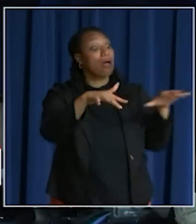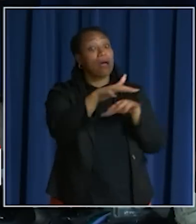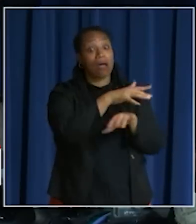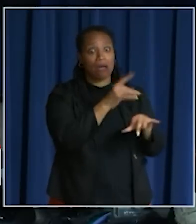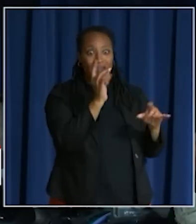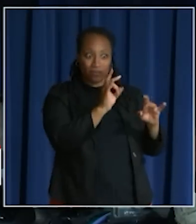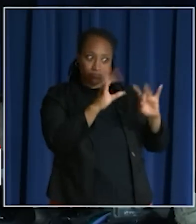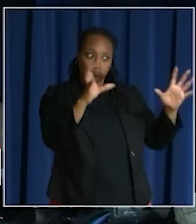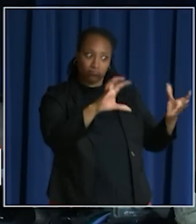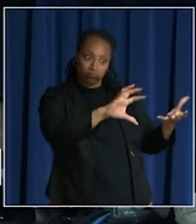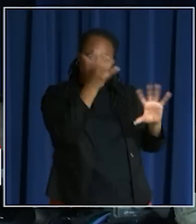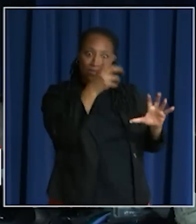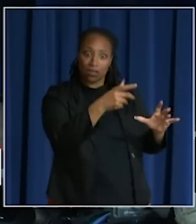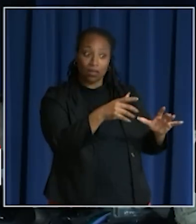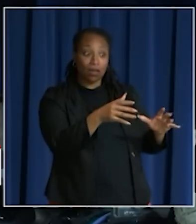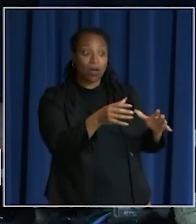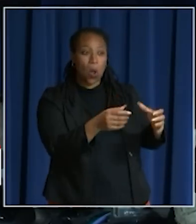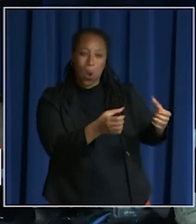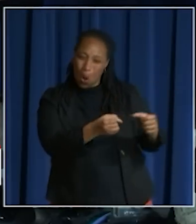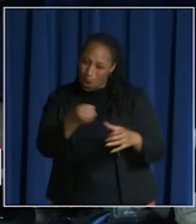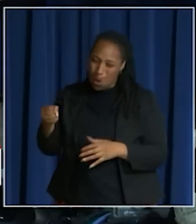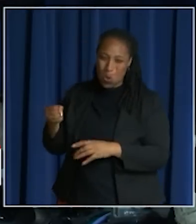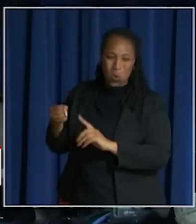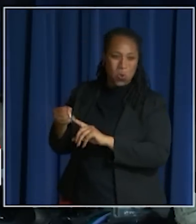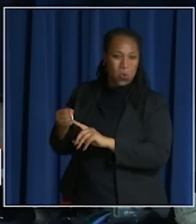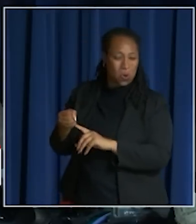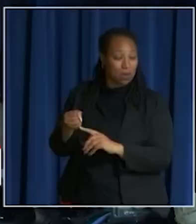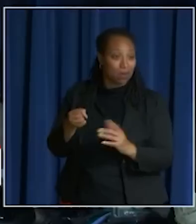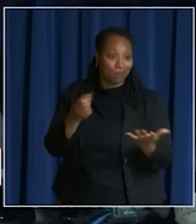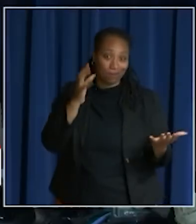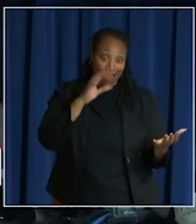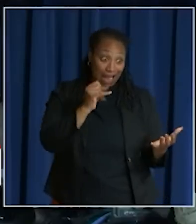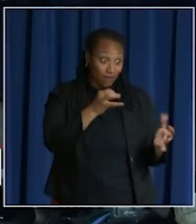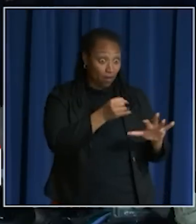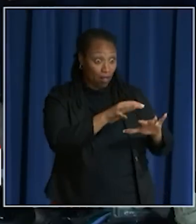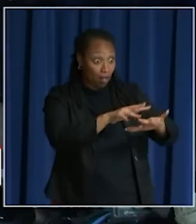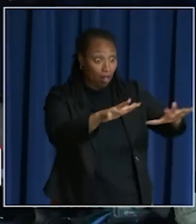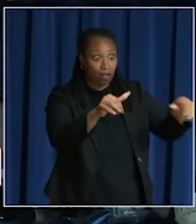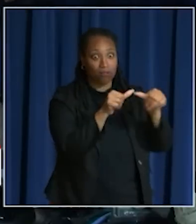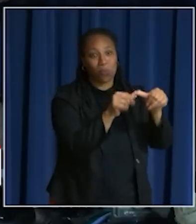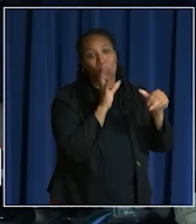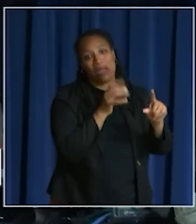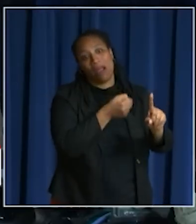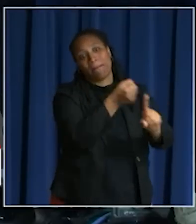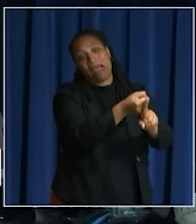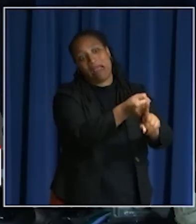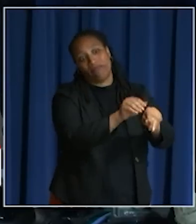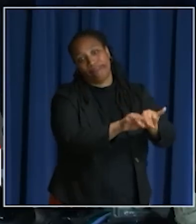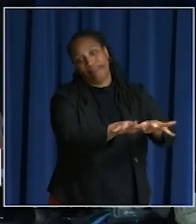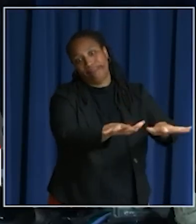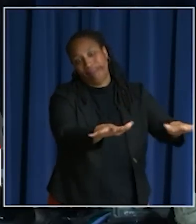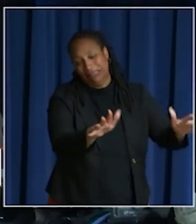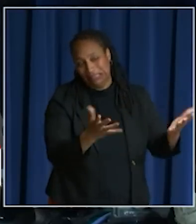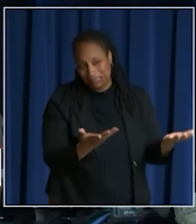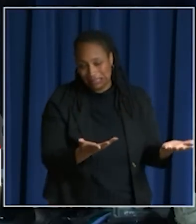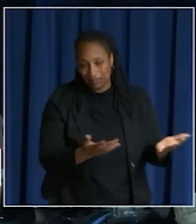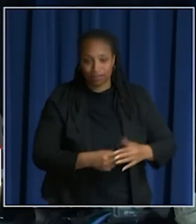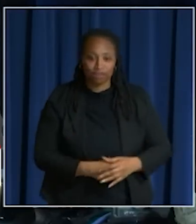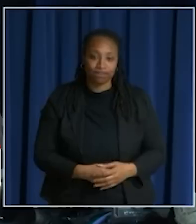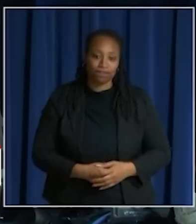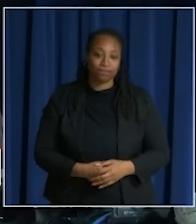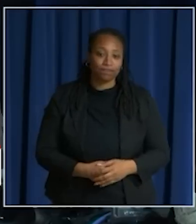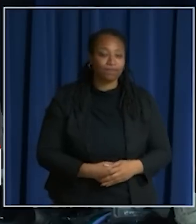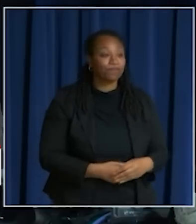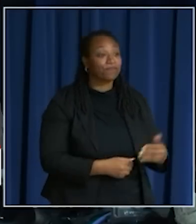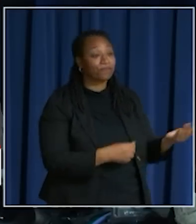homicides. Yep. I wonder if you could specifically speak to some of the concerns that U.S. Attorney Pirro has raised about